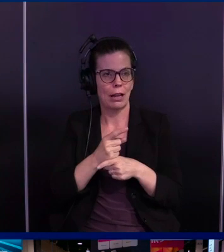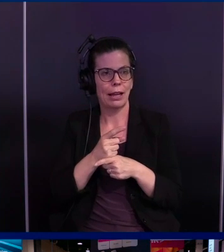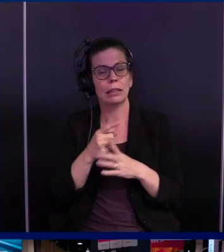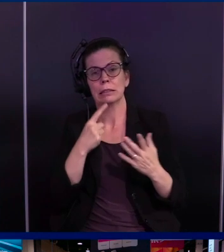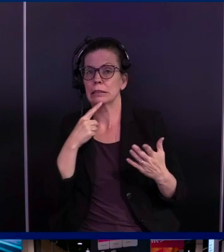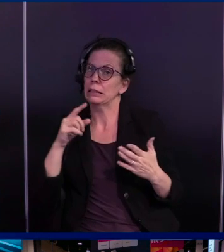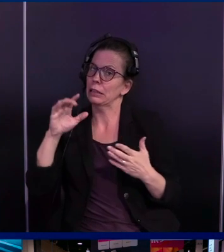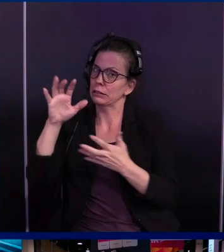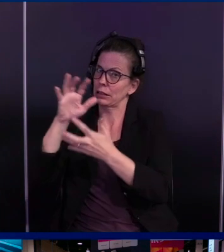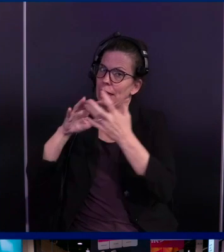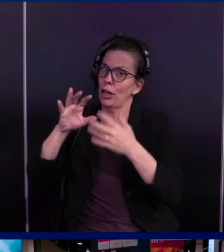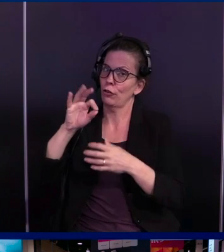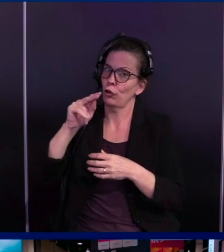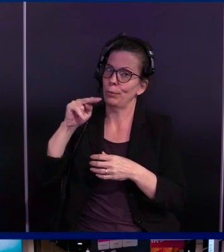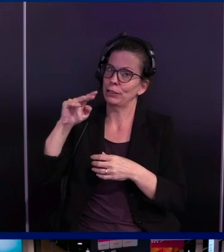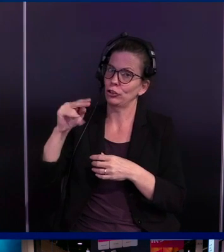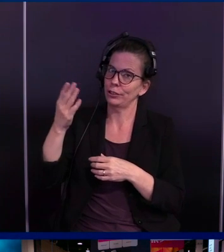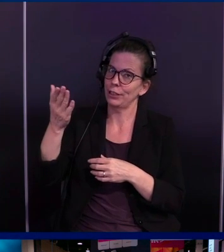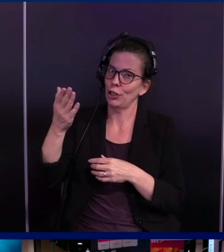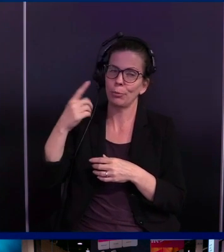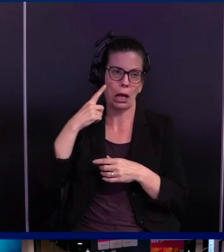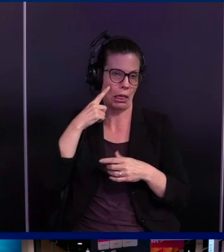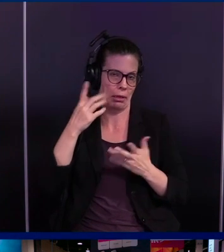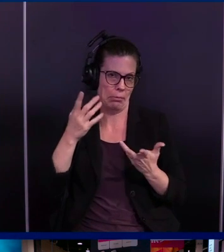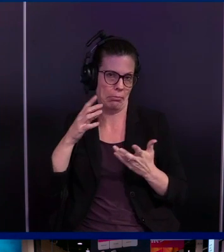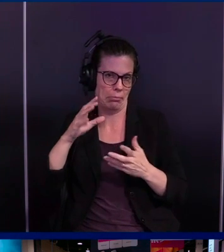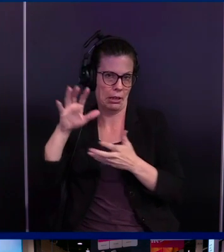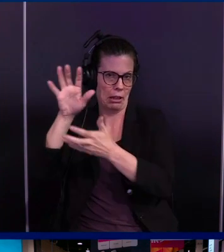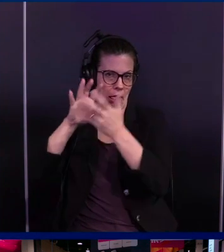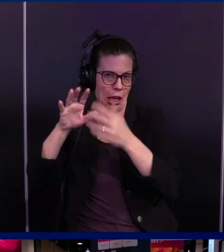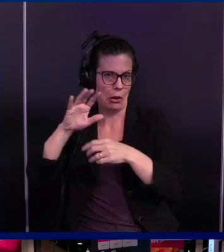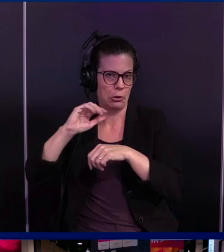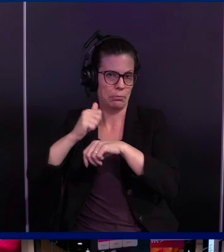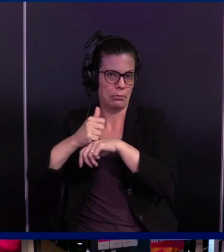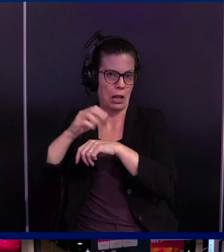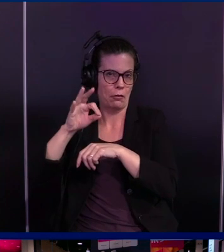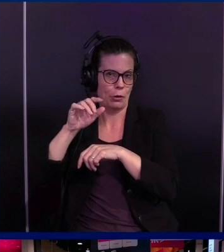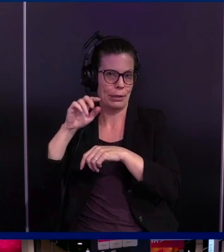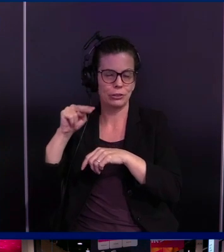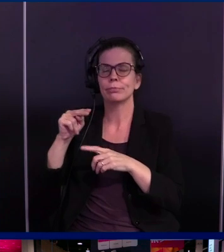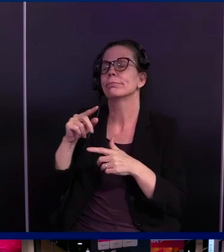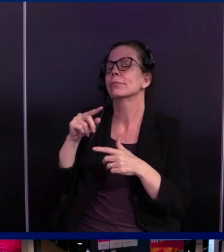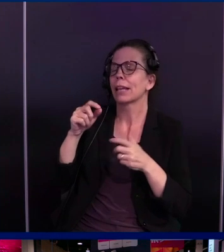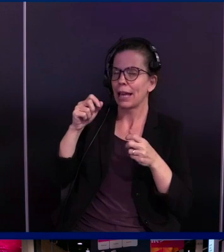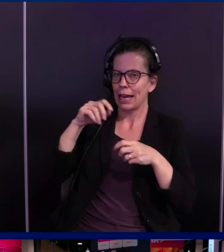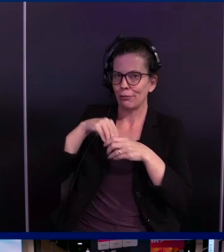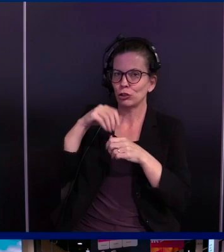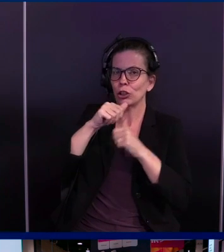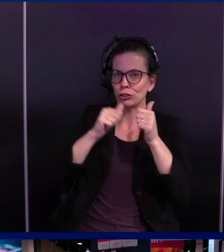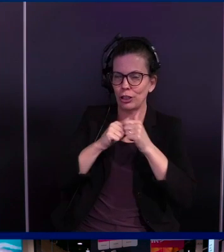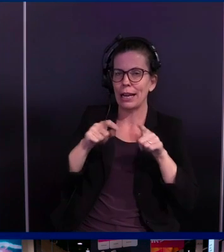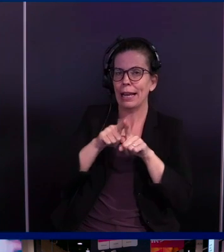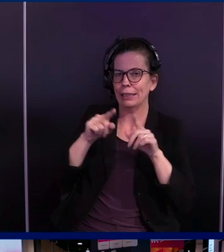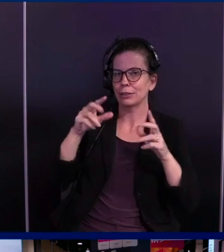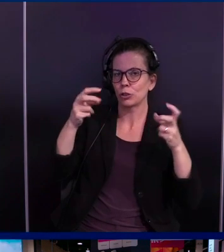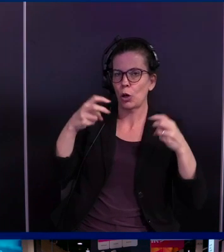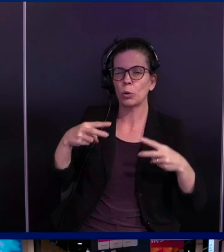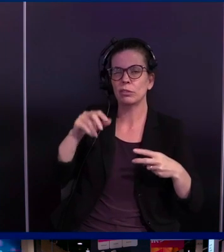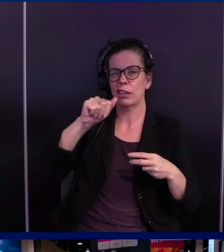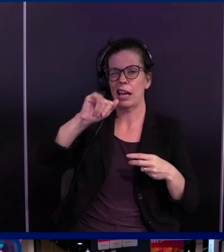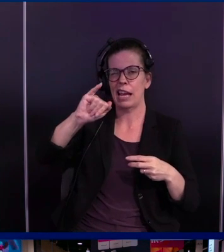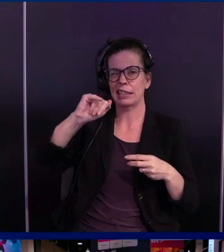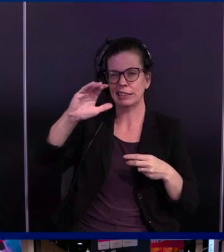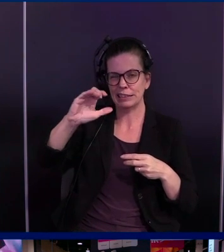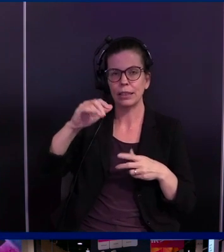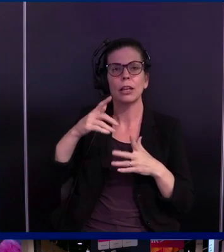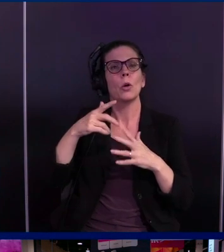cloud formation here, but I would think cloud formation. Okay. All right. So infrastructure is code IAC. We walk through cloud formation, building